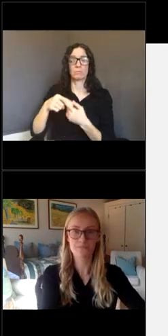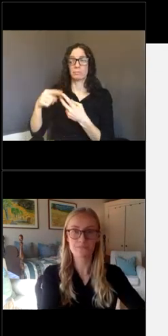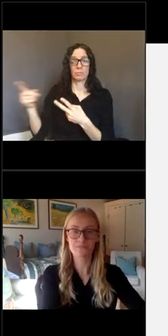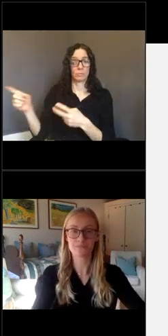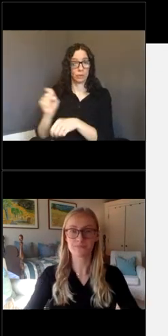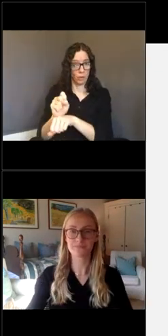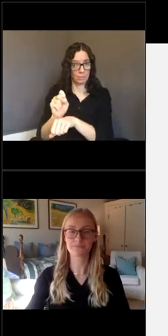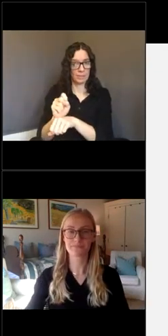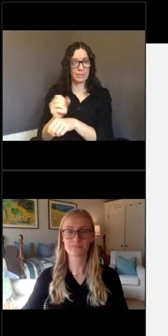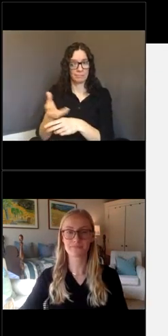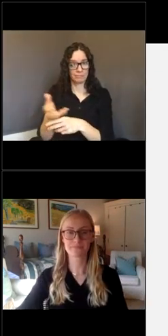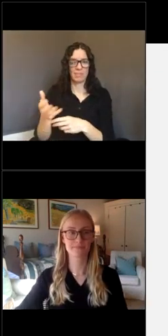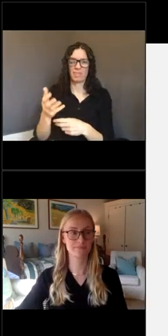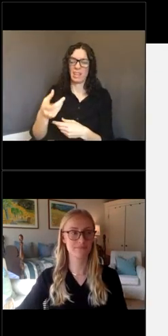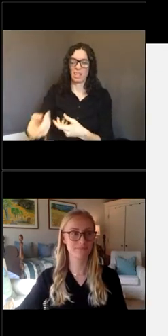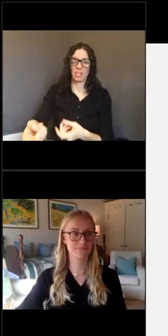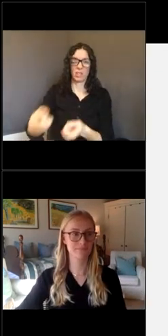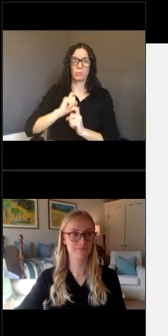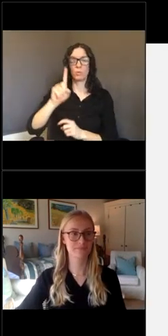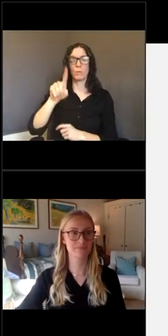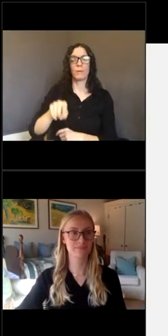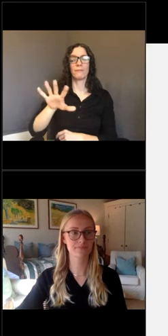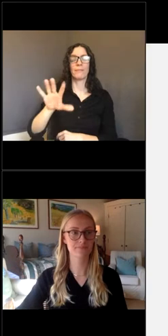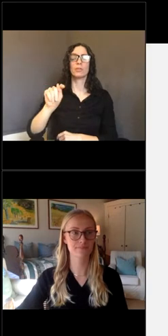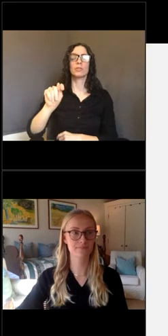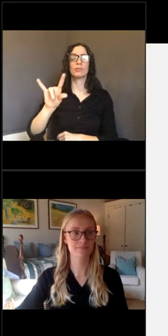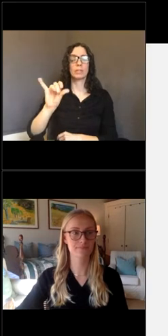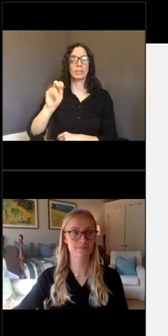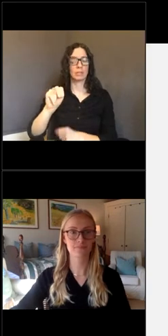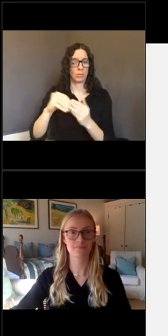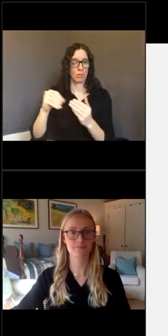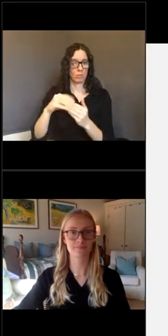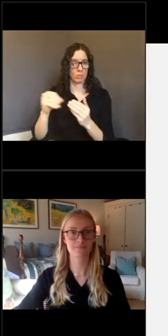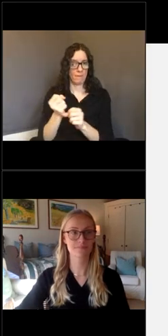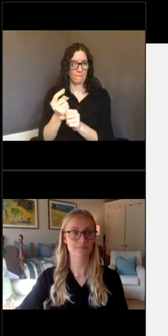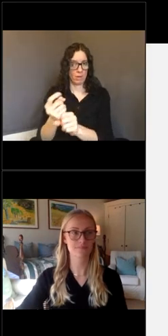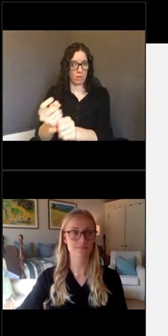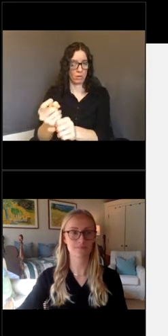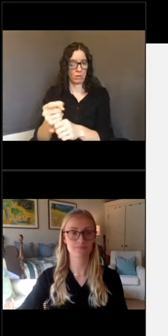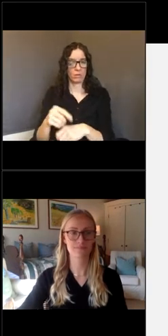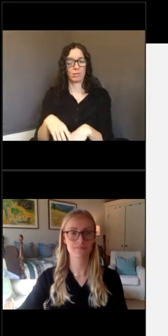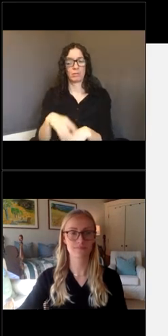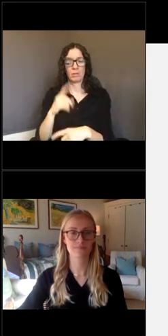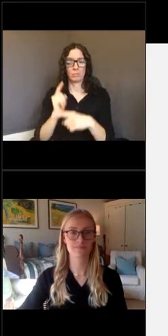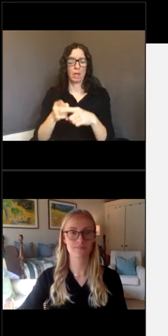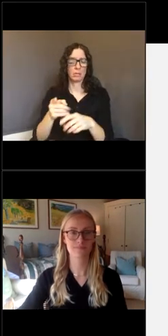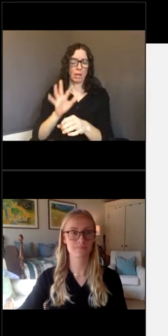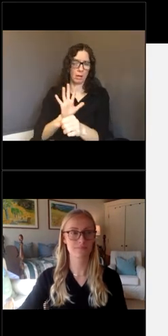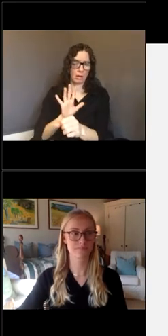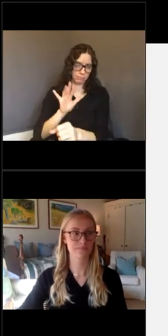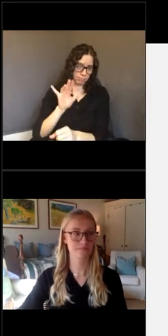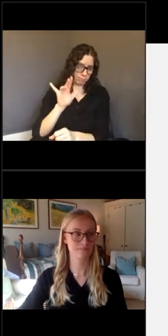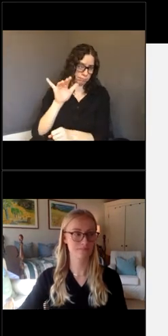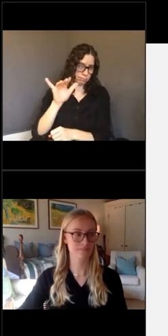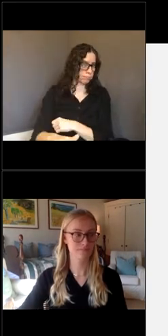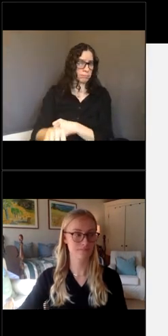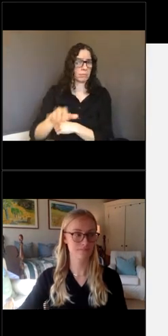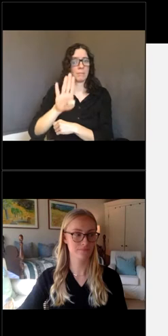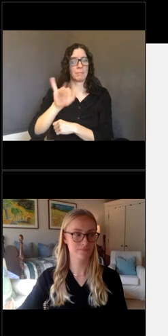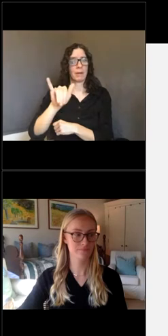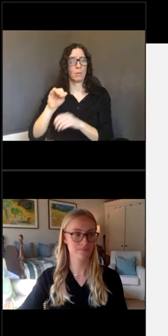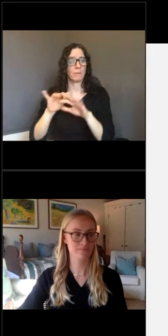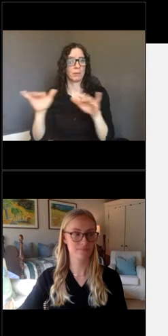$1.5 trillion annually, and is biodiversity rich, very rich, with